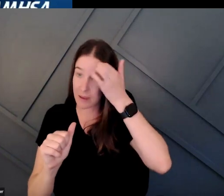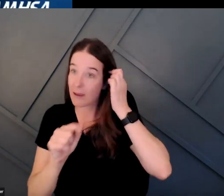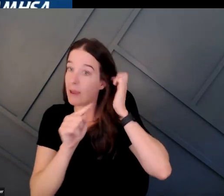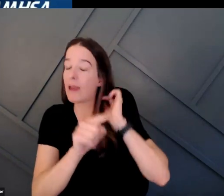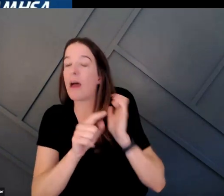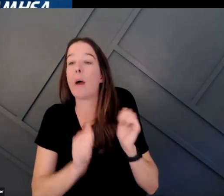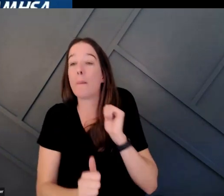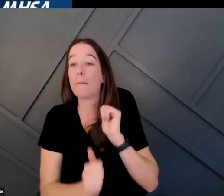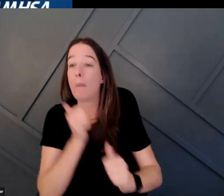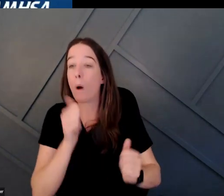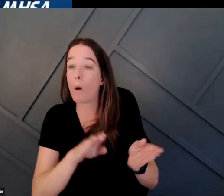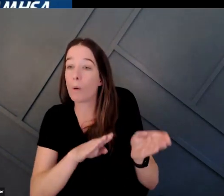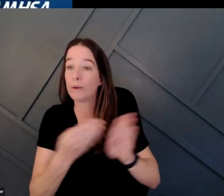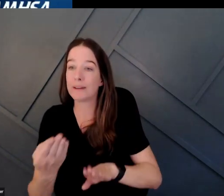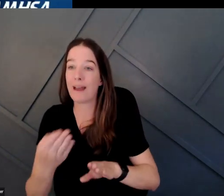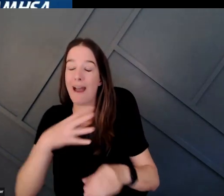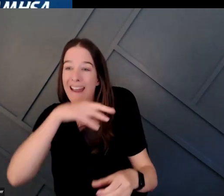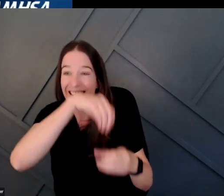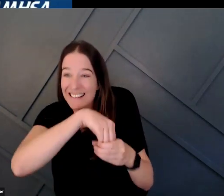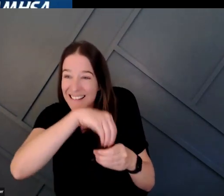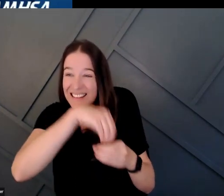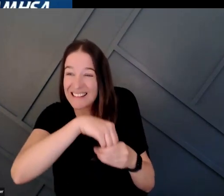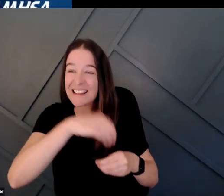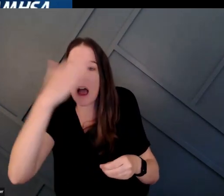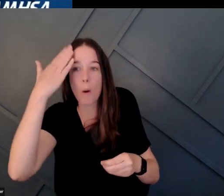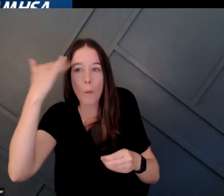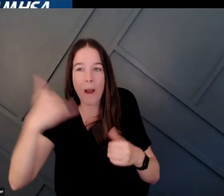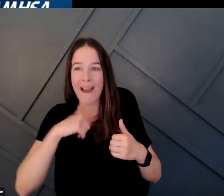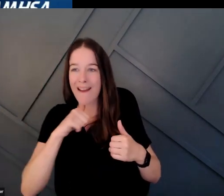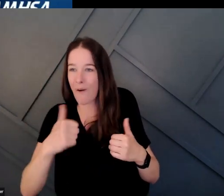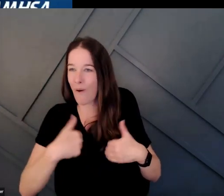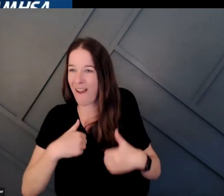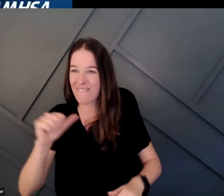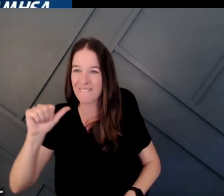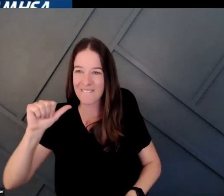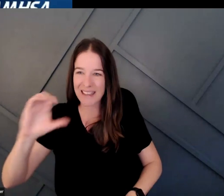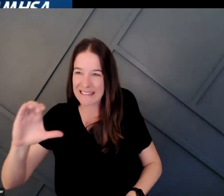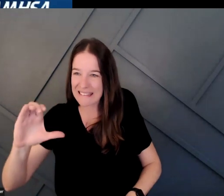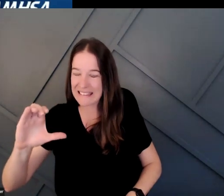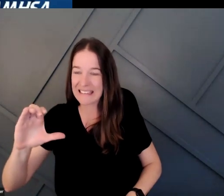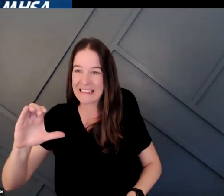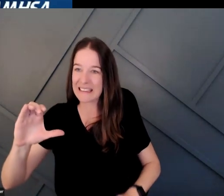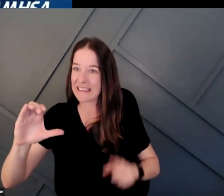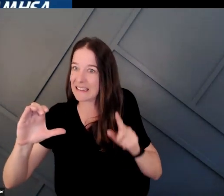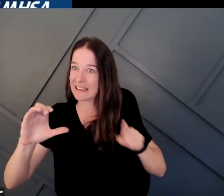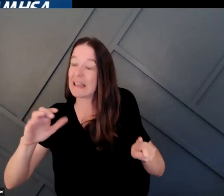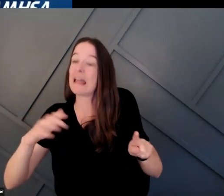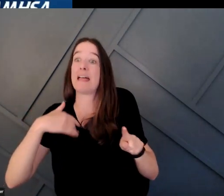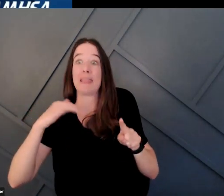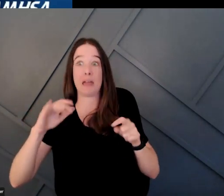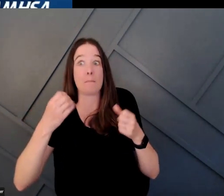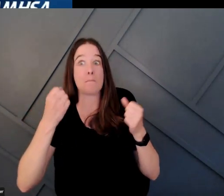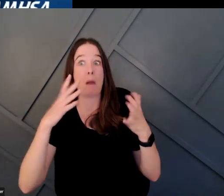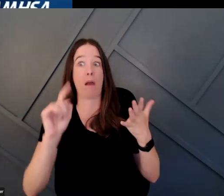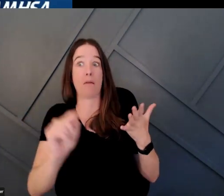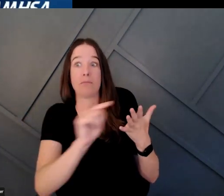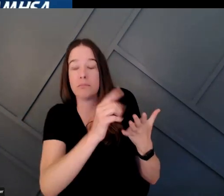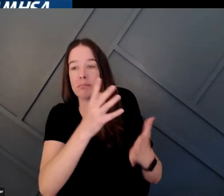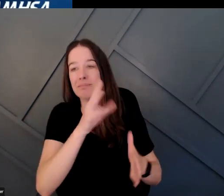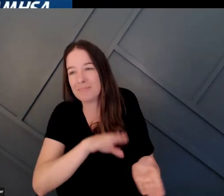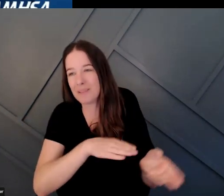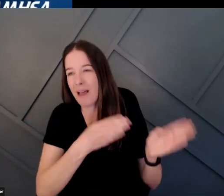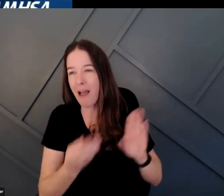that was a significant factor in those deaths. And this was coupled with social factors related to the cost of paying